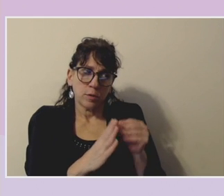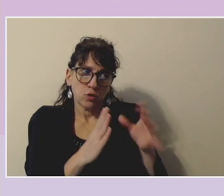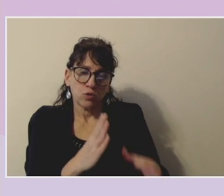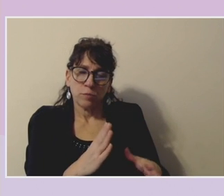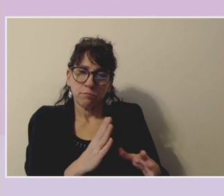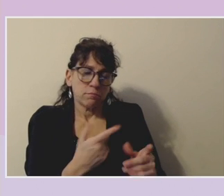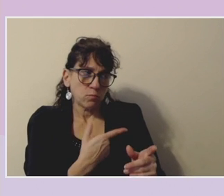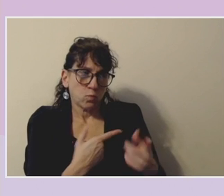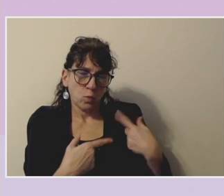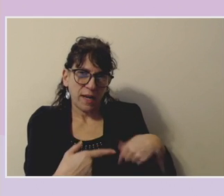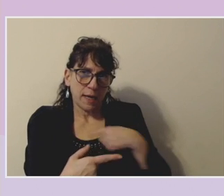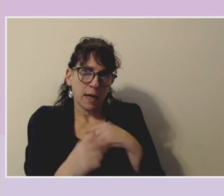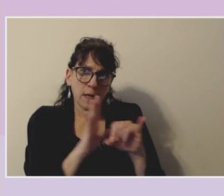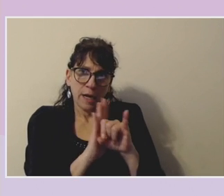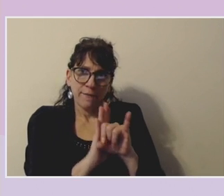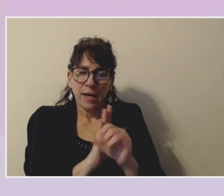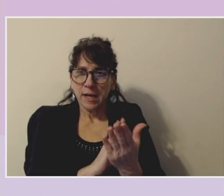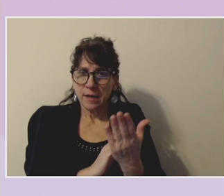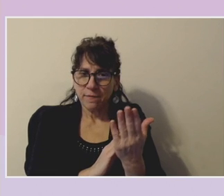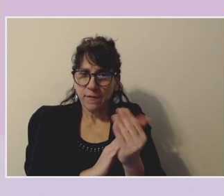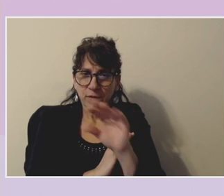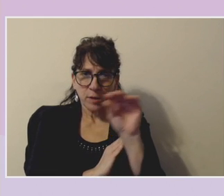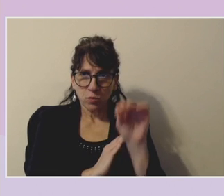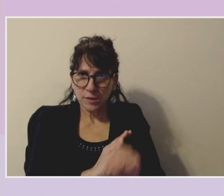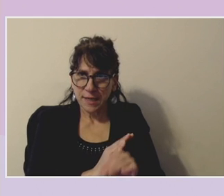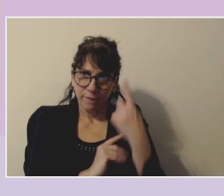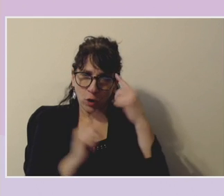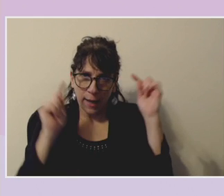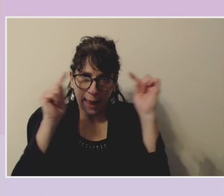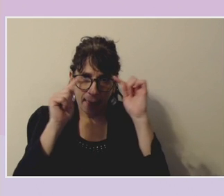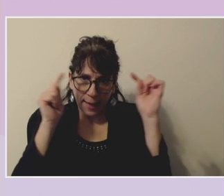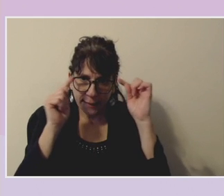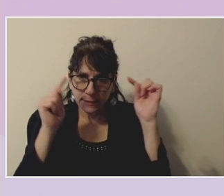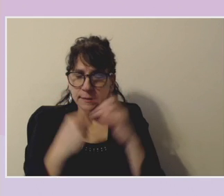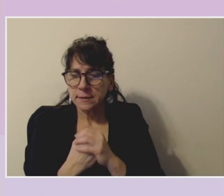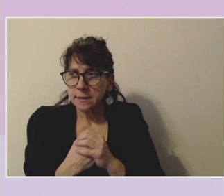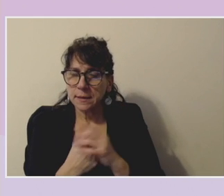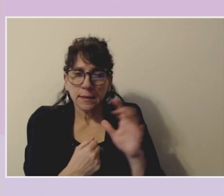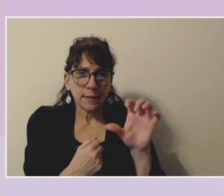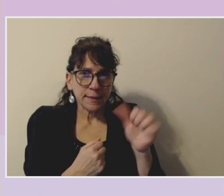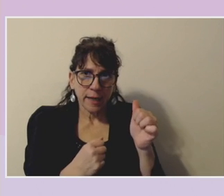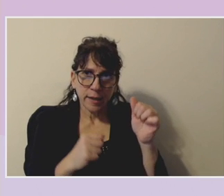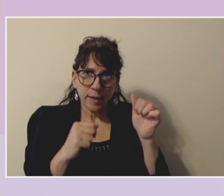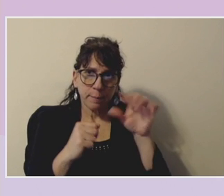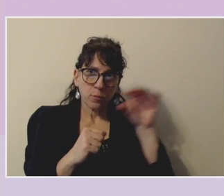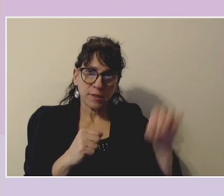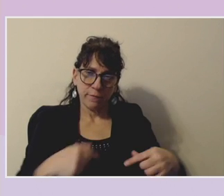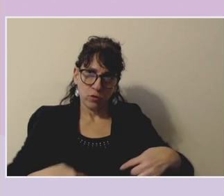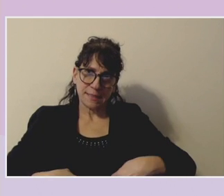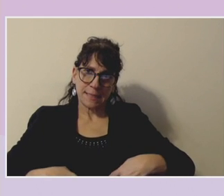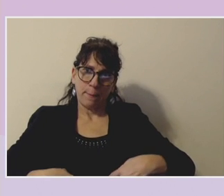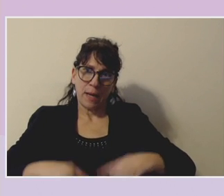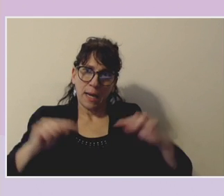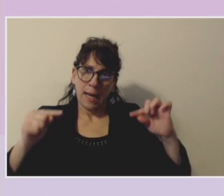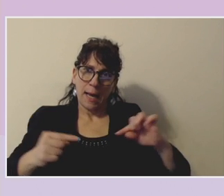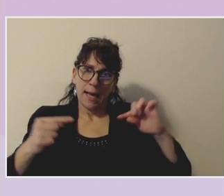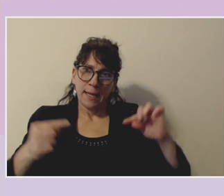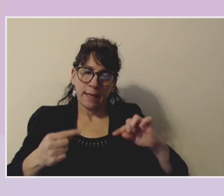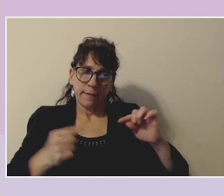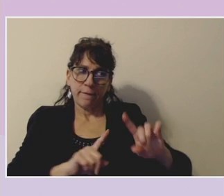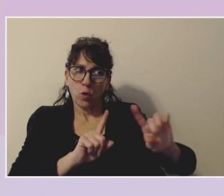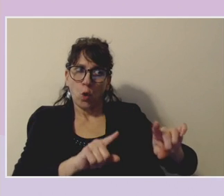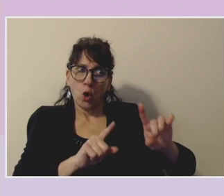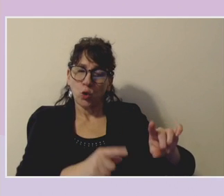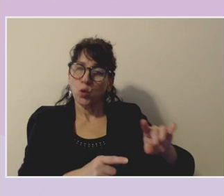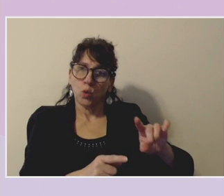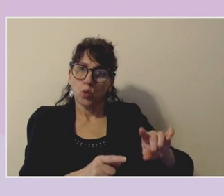almost 16% of those visits have been for headaches and 10% for stomach aches. So those visits have been to school nurses. Those don't